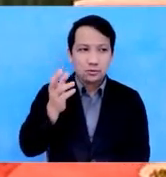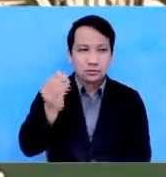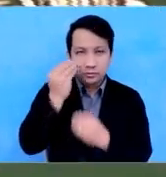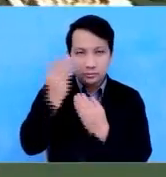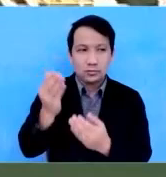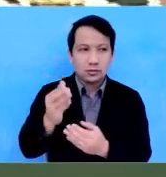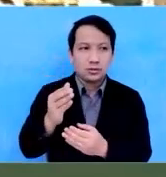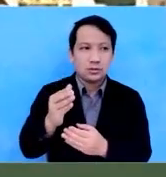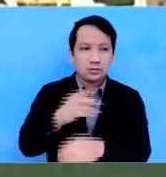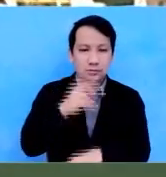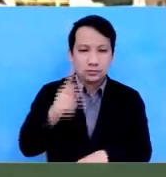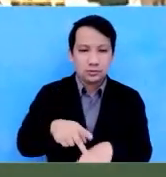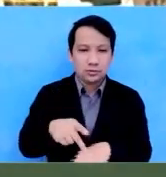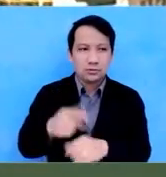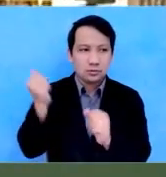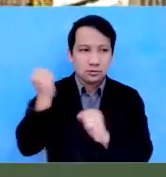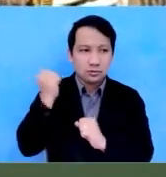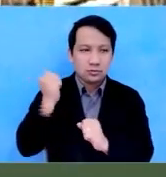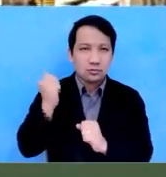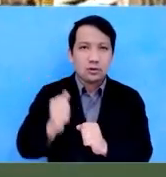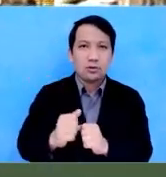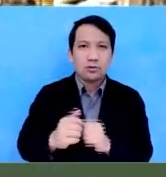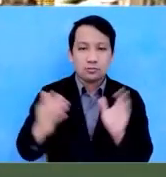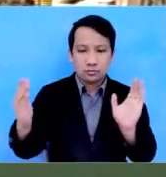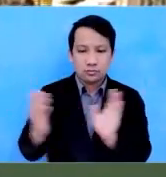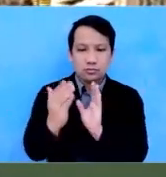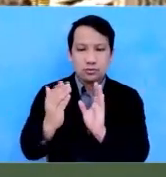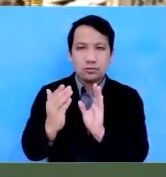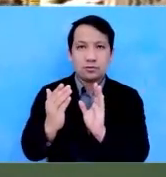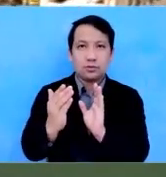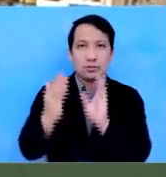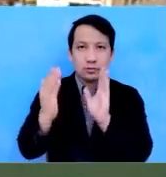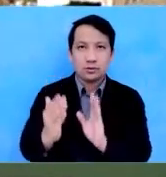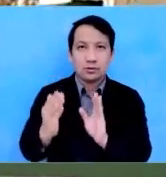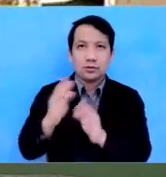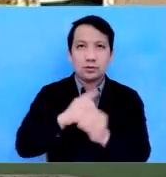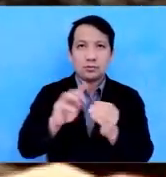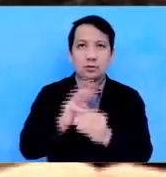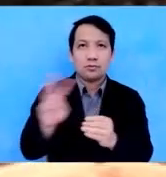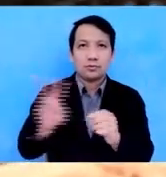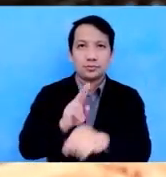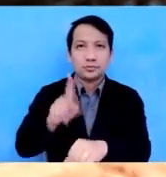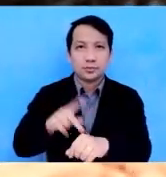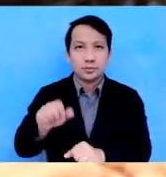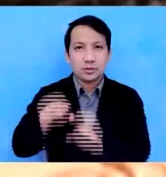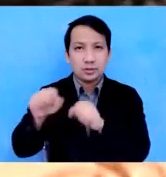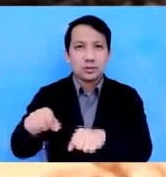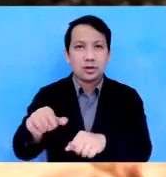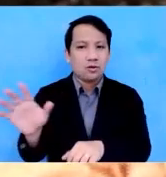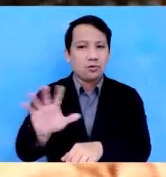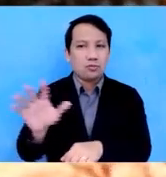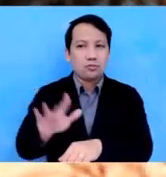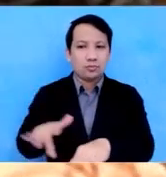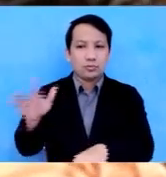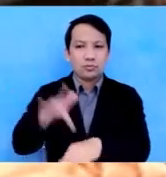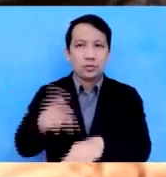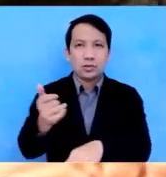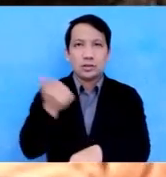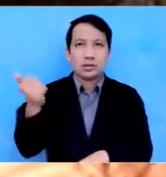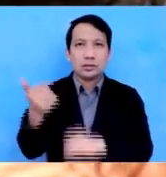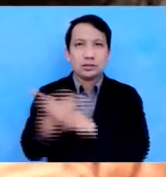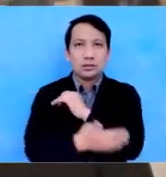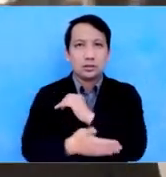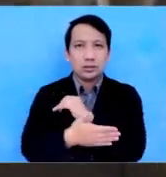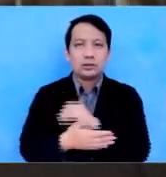sa Pilipinas na sana raw ay one-on-one ang mga pag-uusap tungkol sa West Philippine Sea at iwasan ang pagsawsaw ng ibang